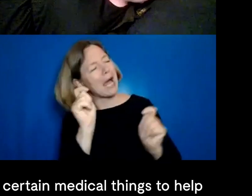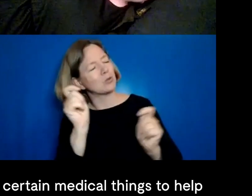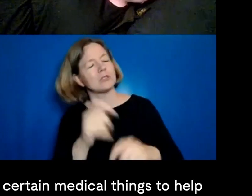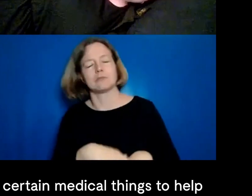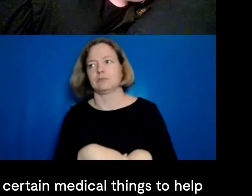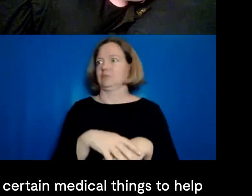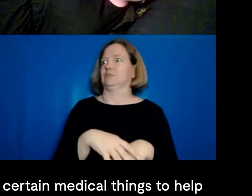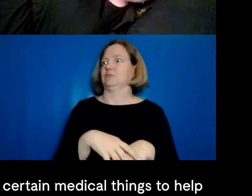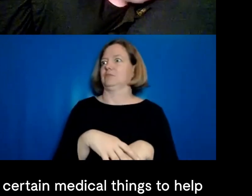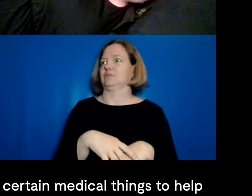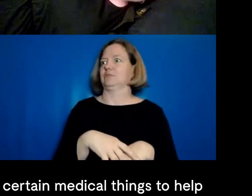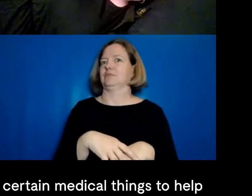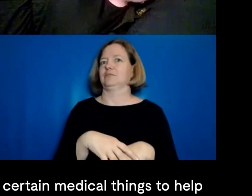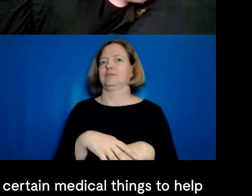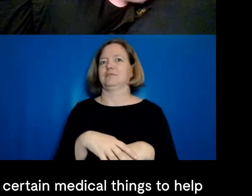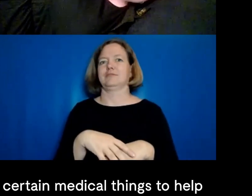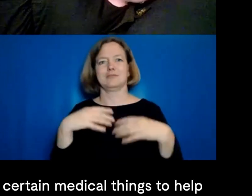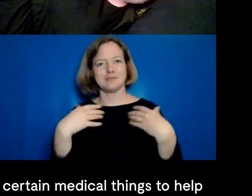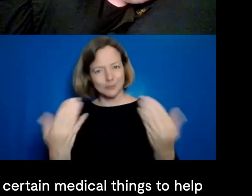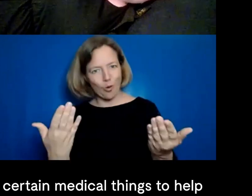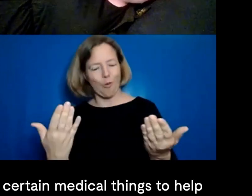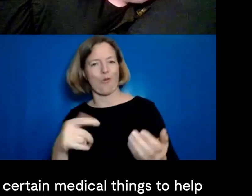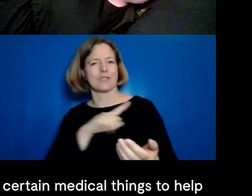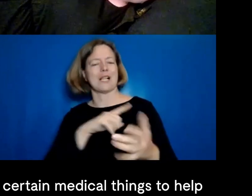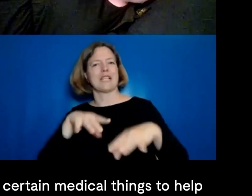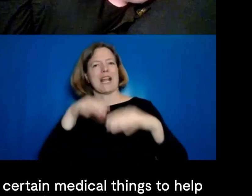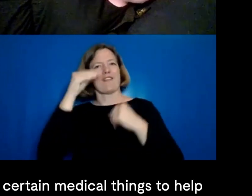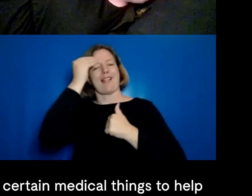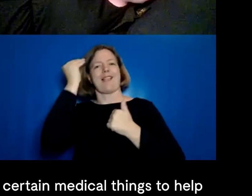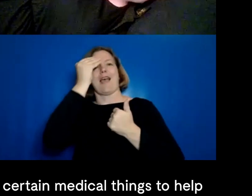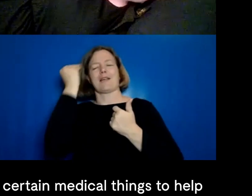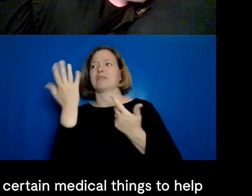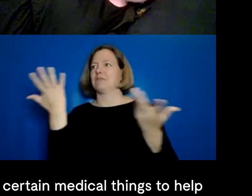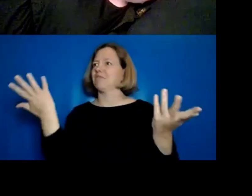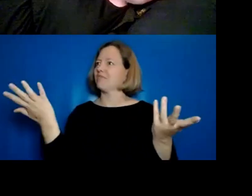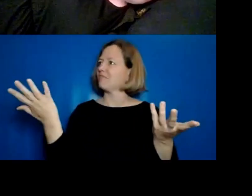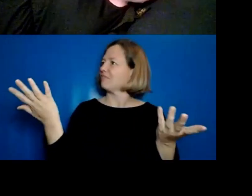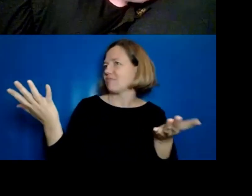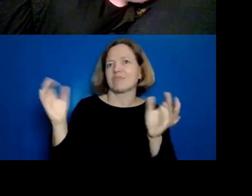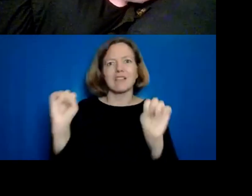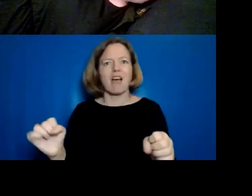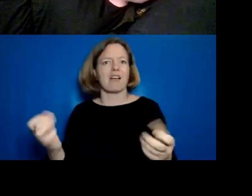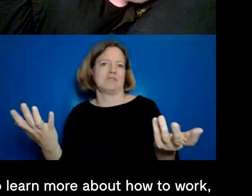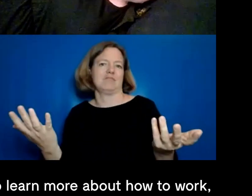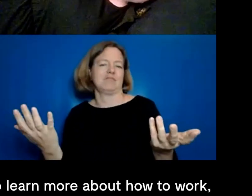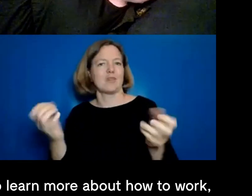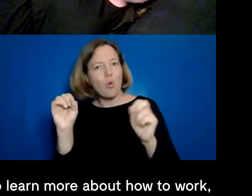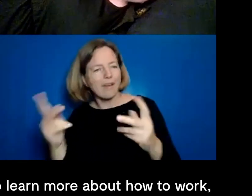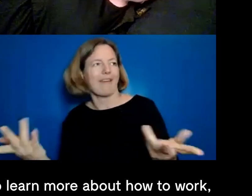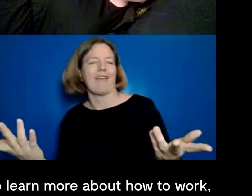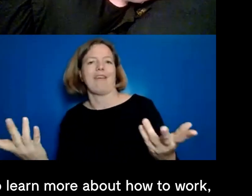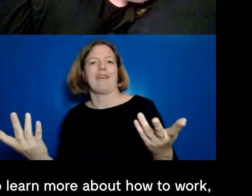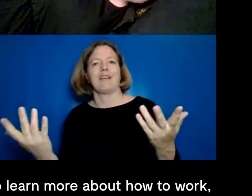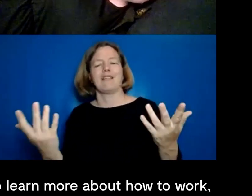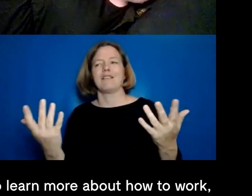use certain medical things to help them to navigate things, whatever. So I